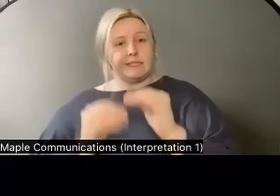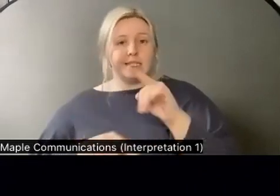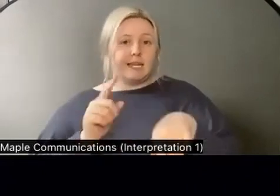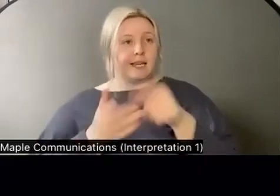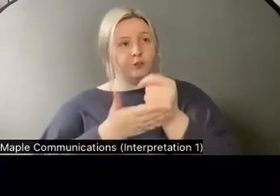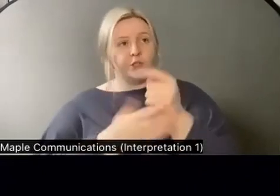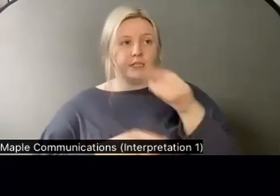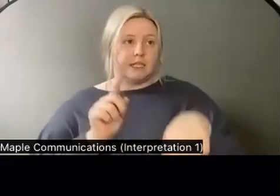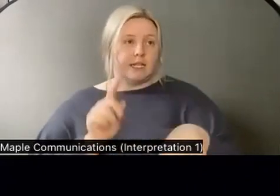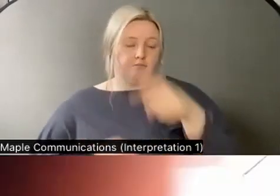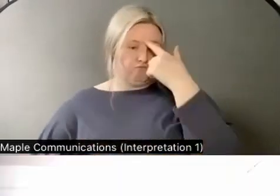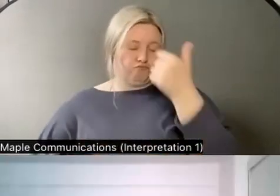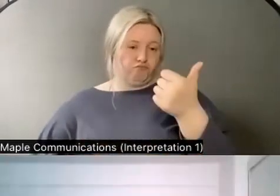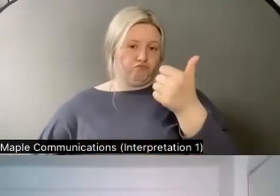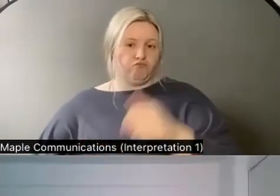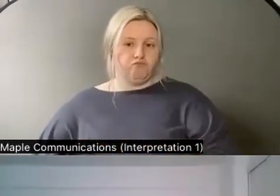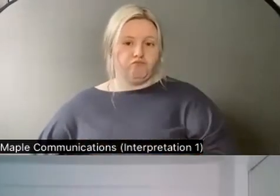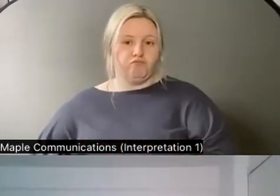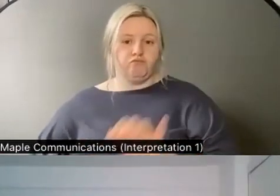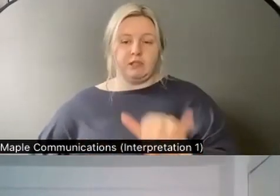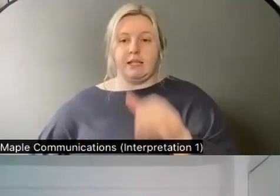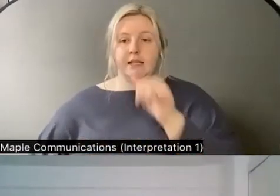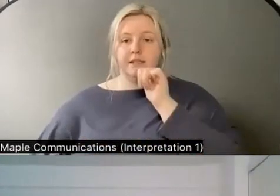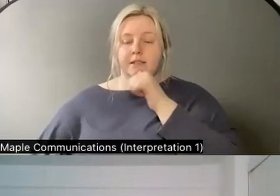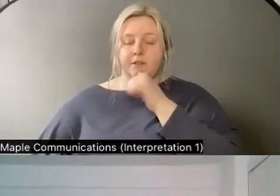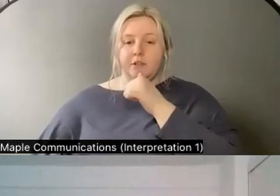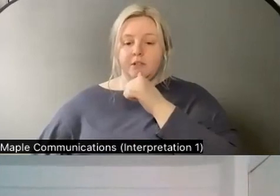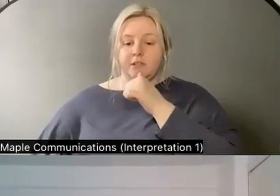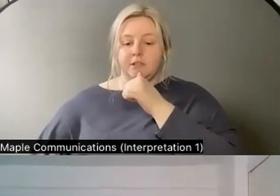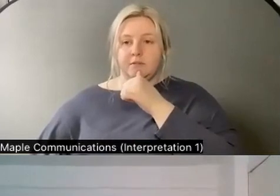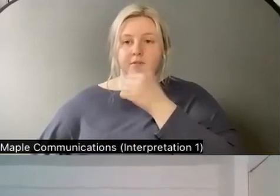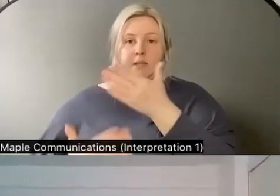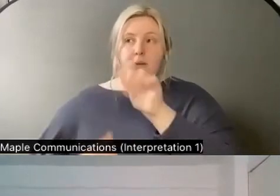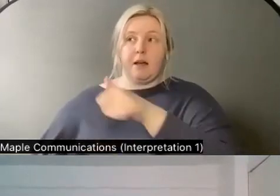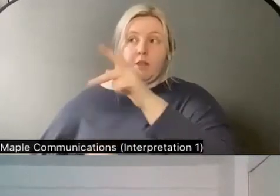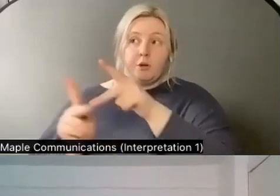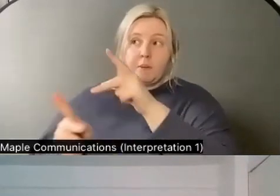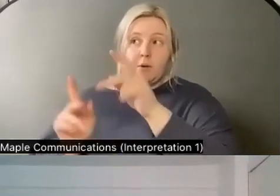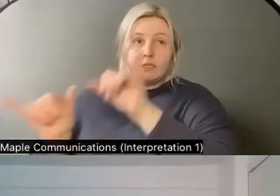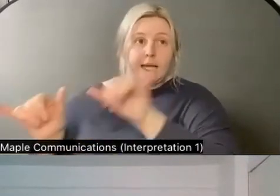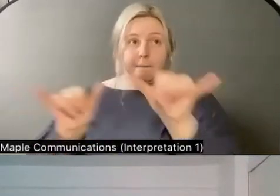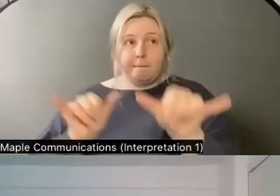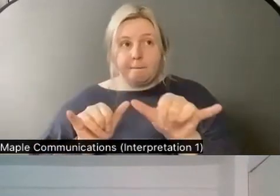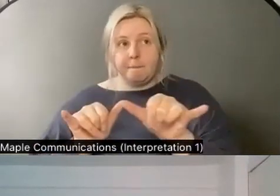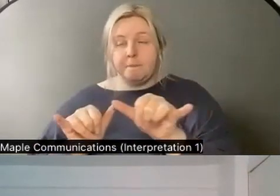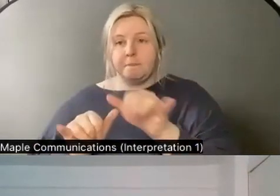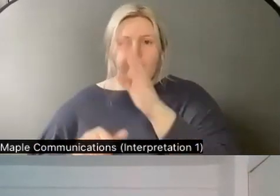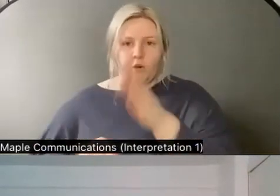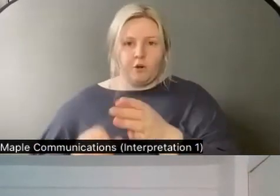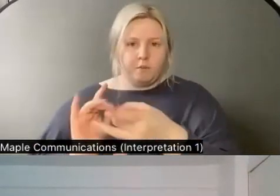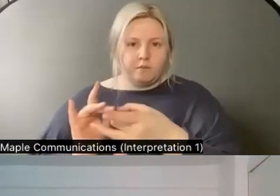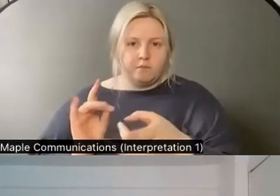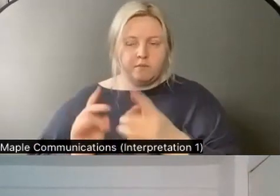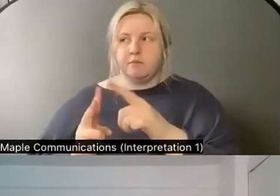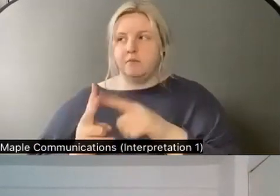suffering. That suffering is never put into a context of there might be other people like you who are suffering, and